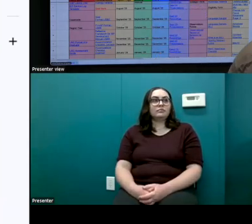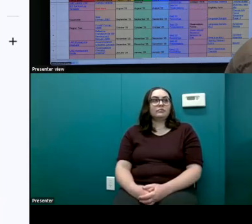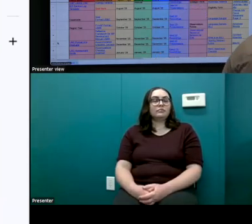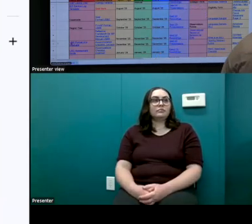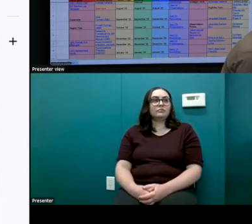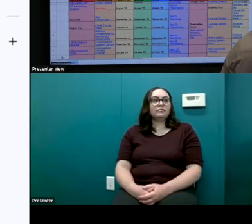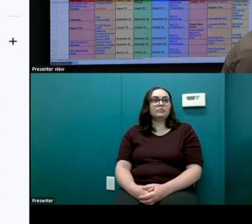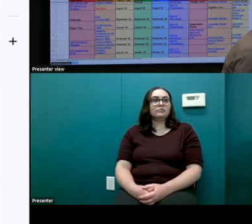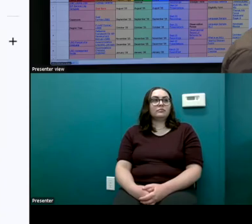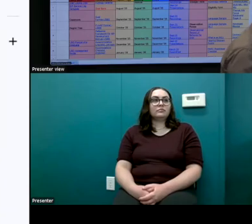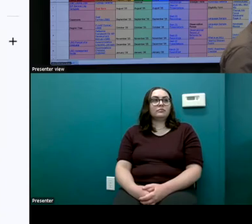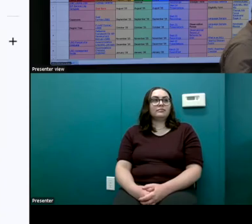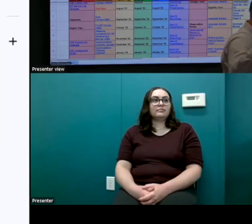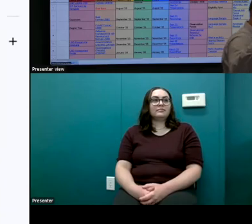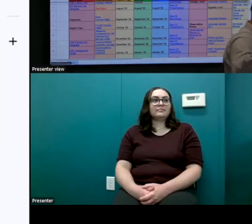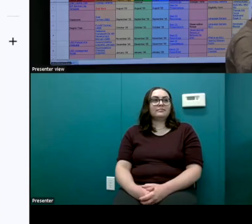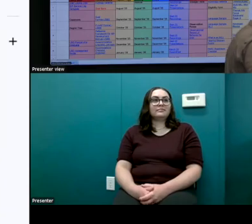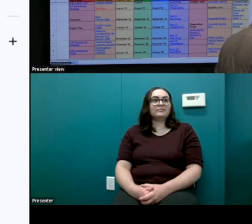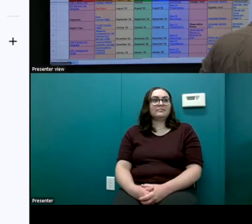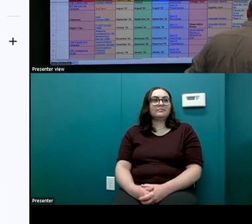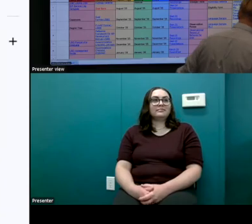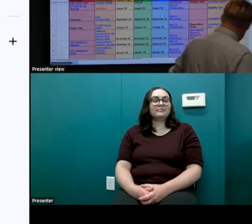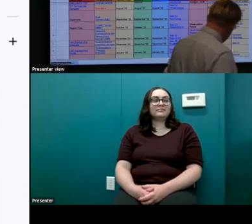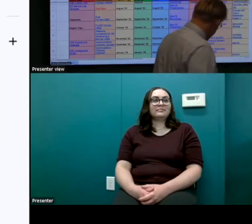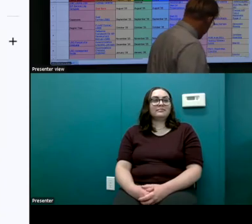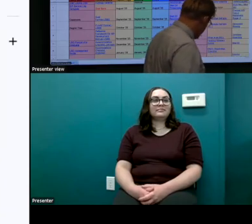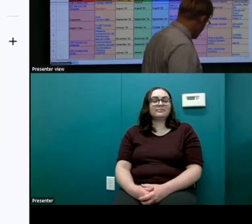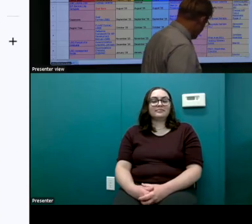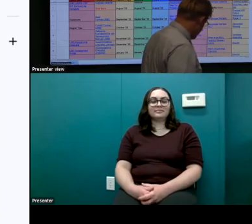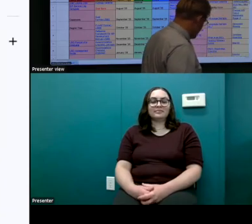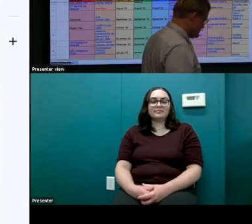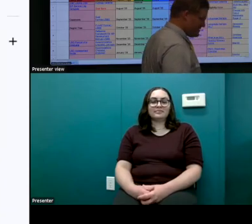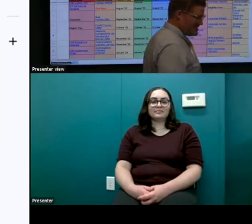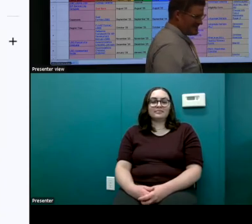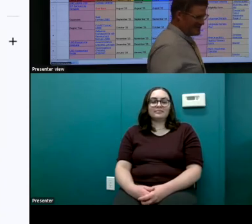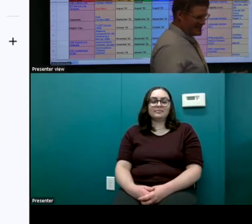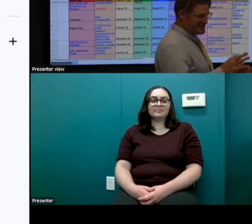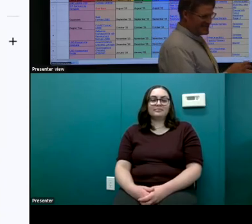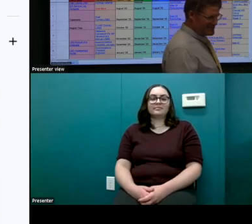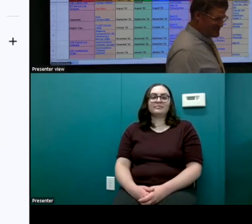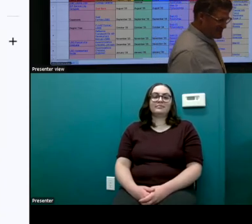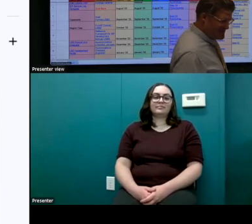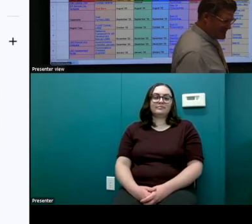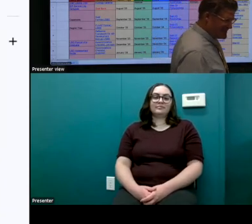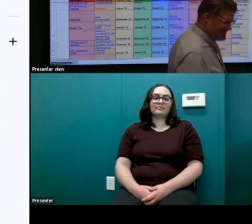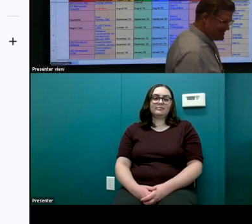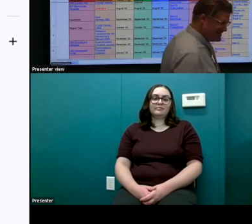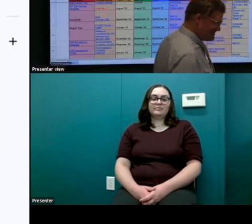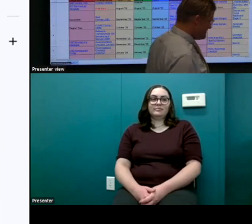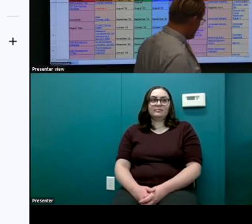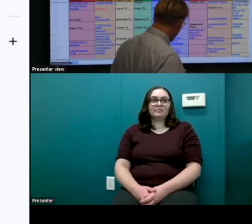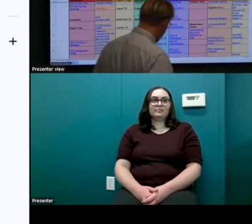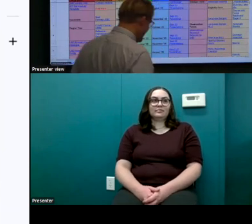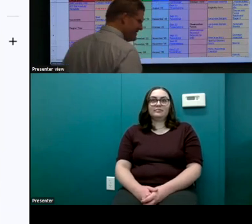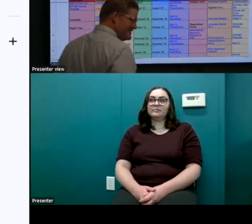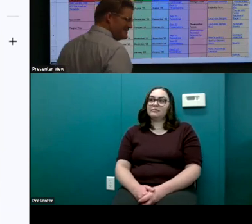up too. Oh, can we send? Oh, you can hold it up, yeah. Well, she wants me to use this one. Oh, okay. So that is great. That's a color. Oh,